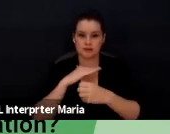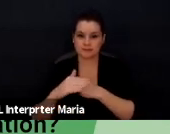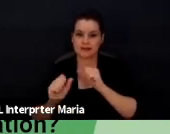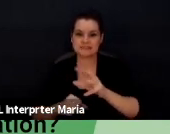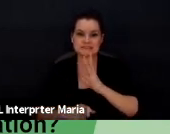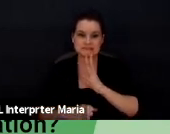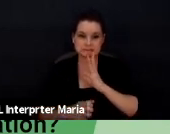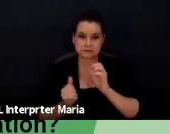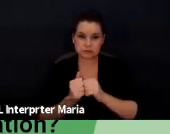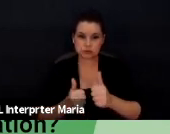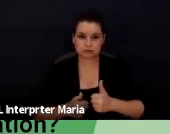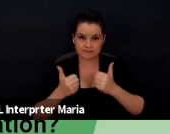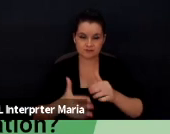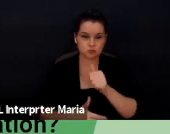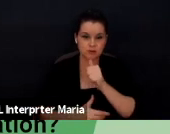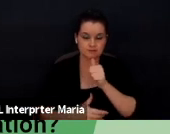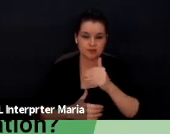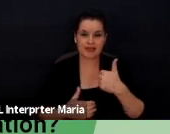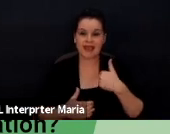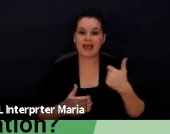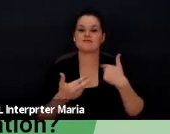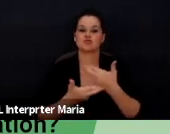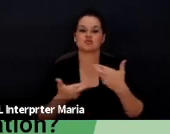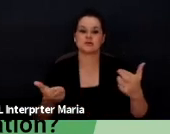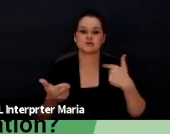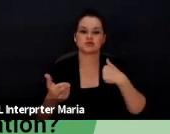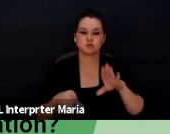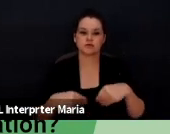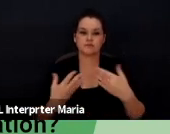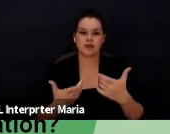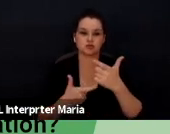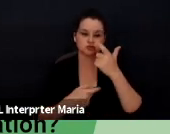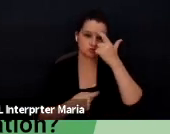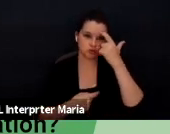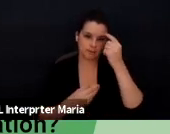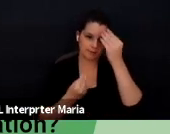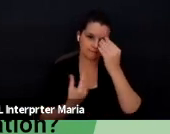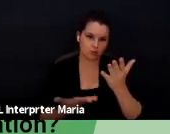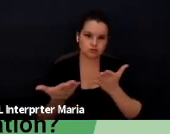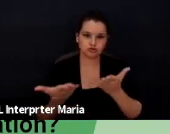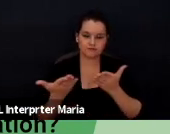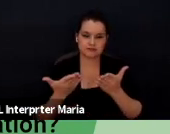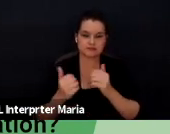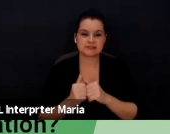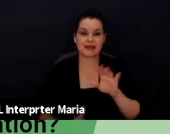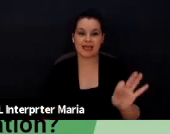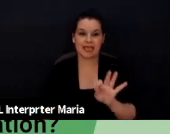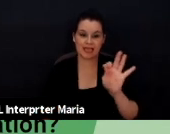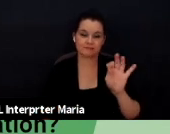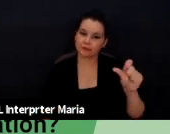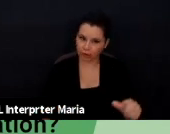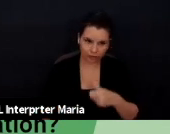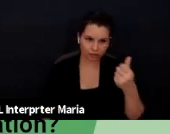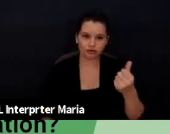about sexual violence, and have the resources to provide trauma-informed services. And then F, of course, other.